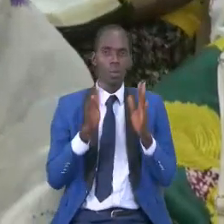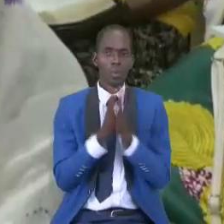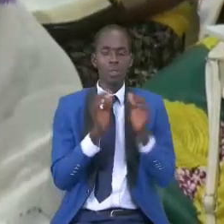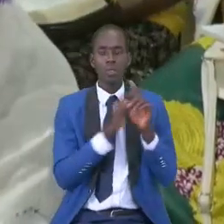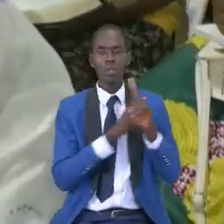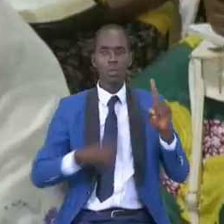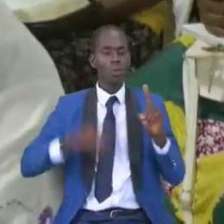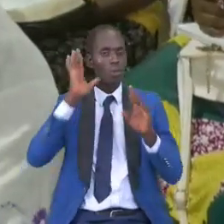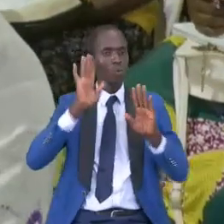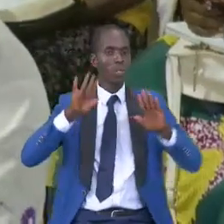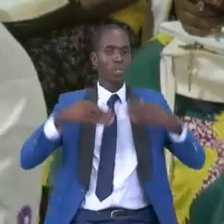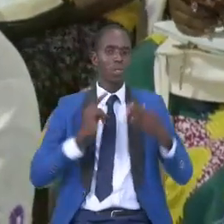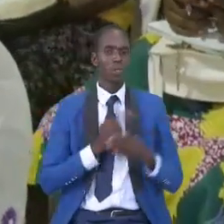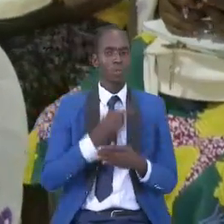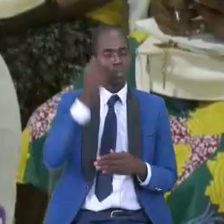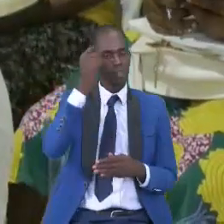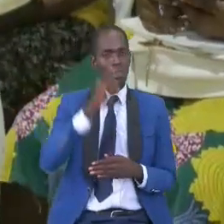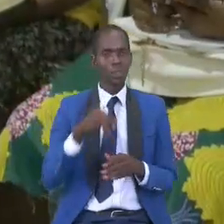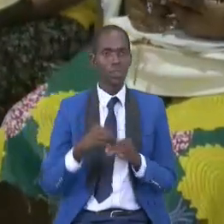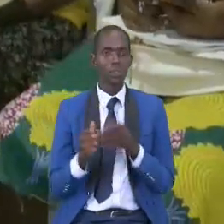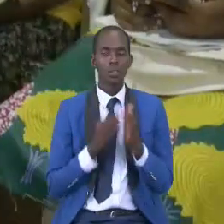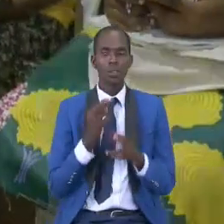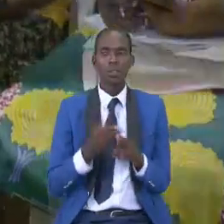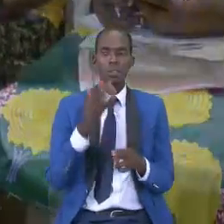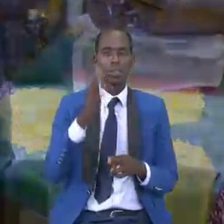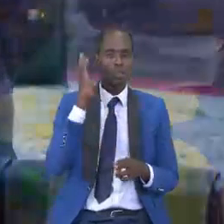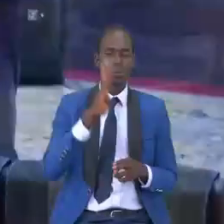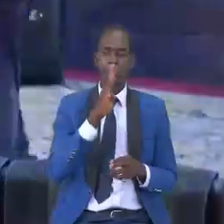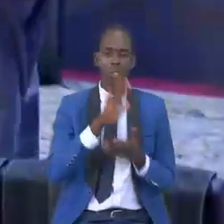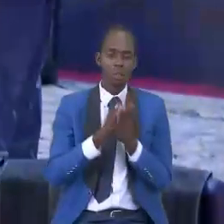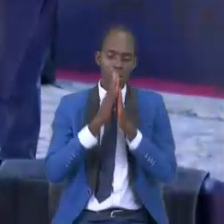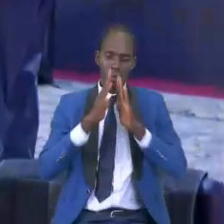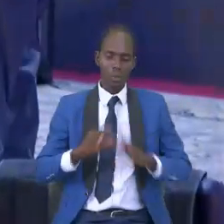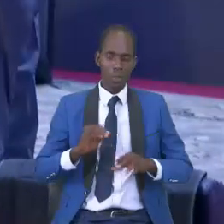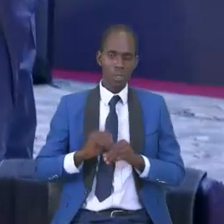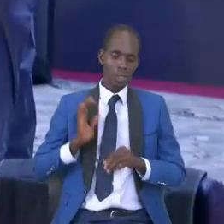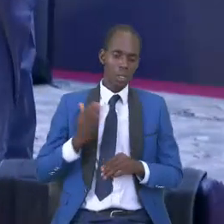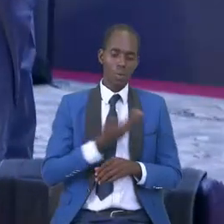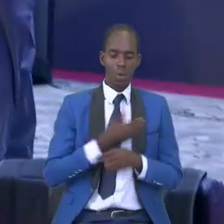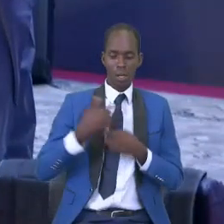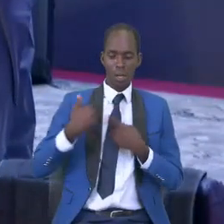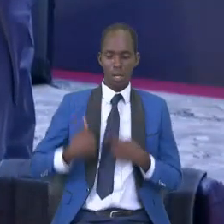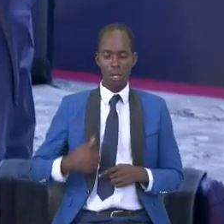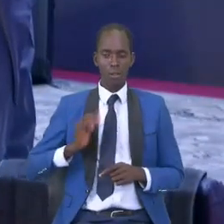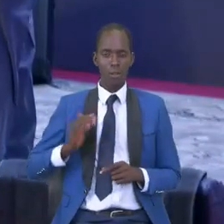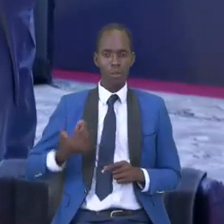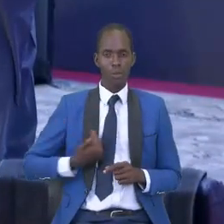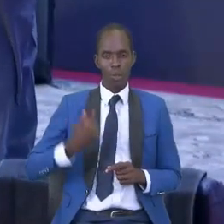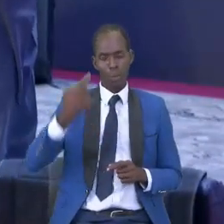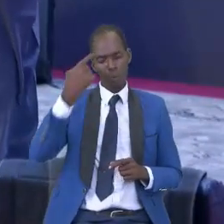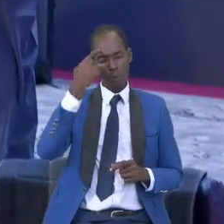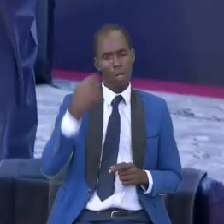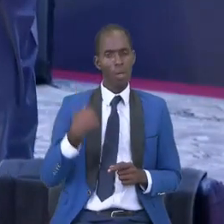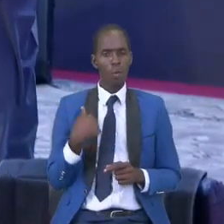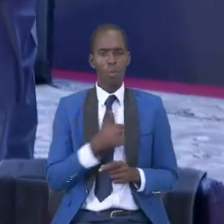peace in our heart, in our soul, in our mind. And we'll just know that that's what pleases God. And then